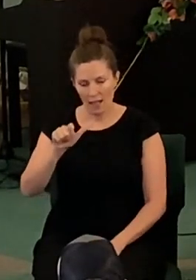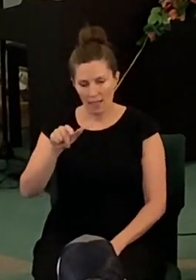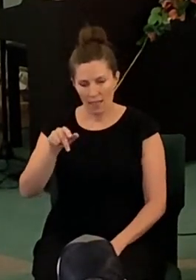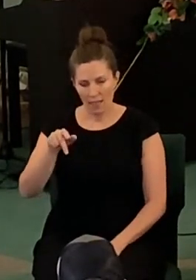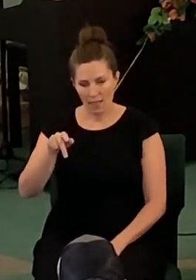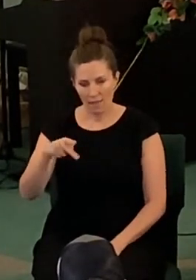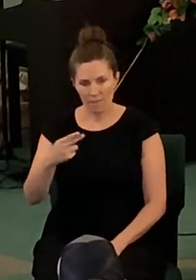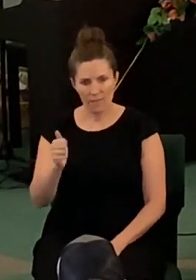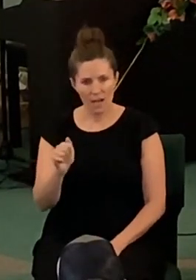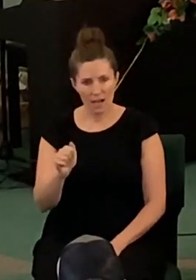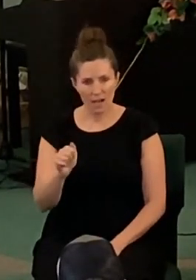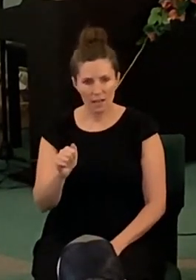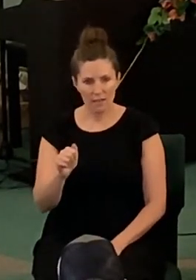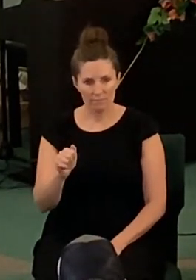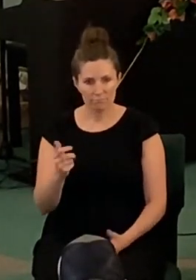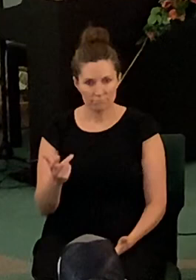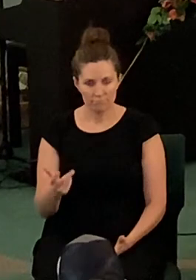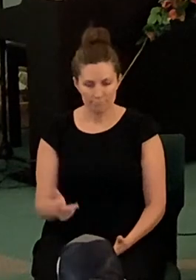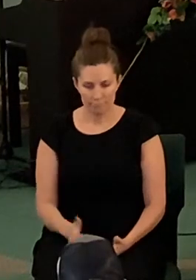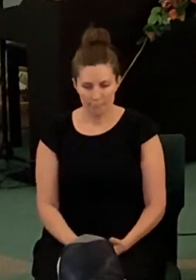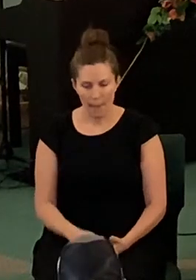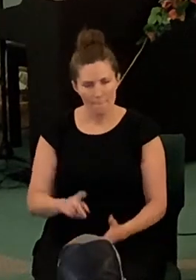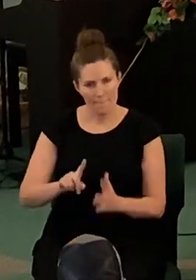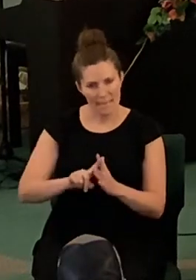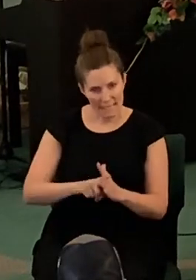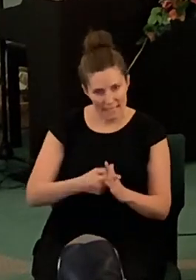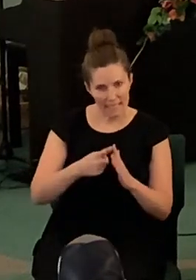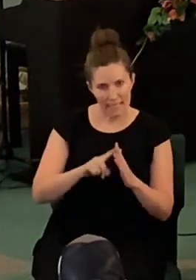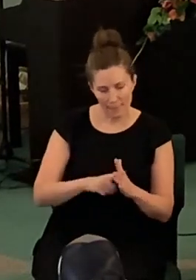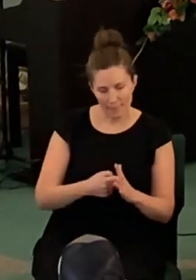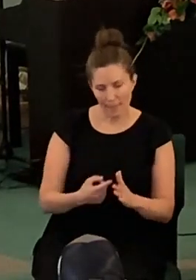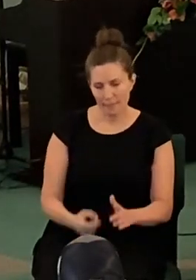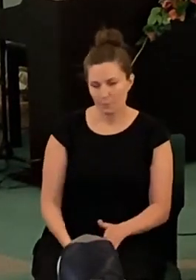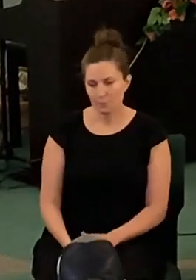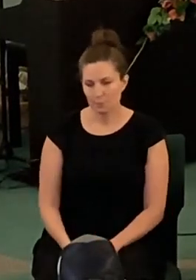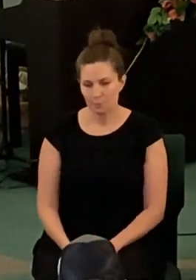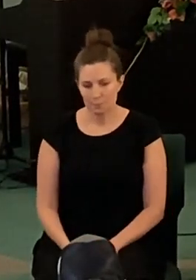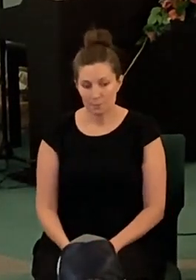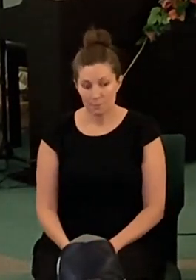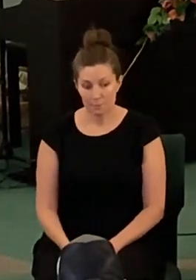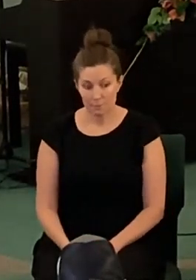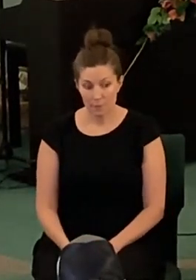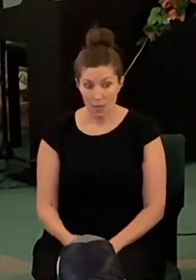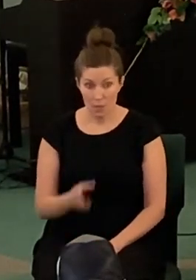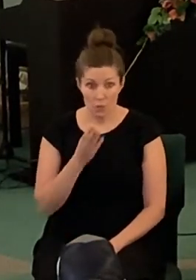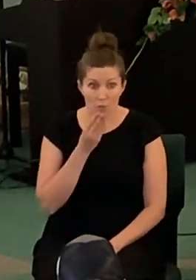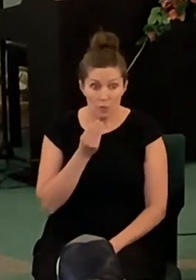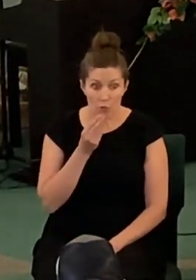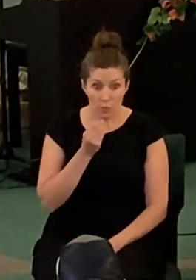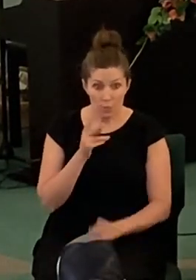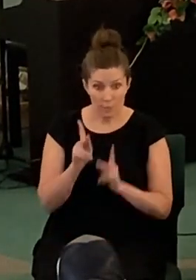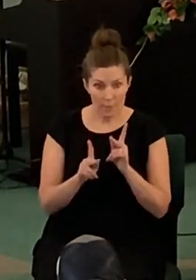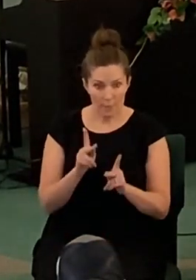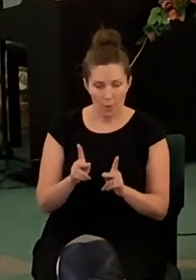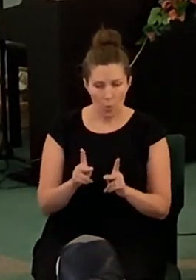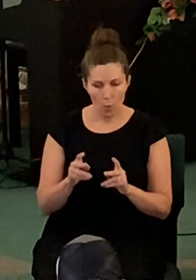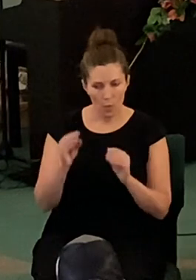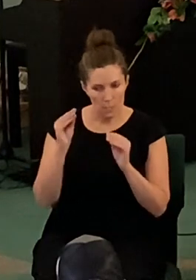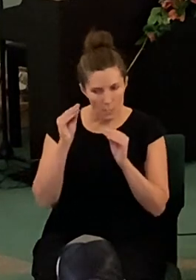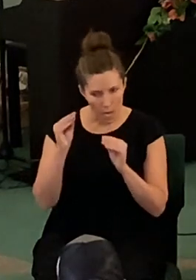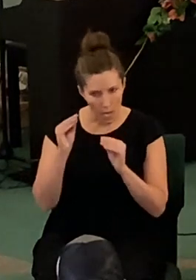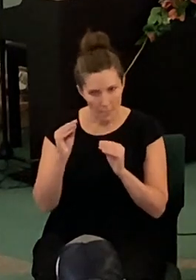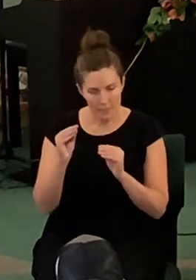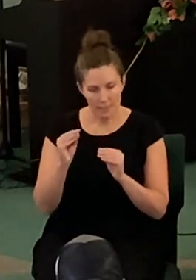And that's what the Old Testament taught for those Jewish people when they brought sacrifices, the sacrifices that were meant to atone for